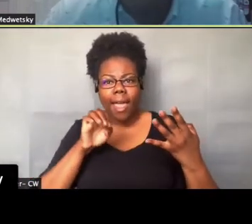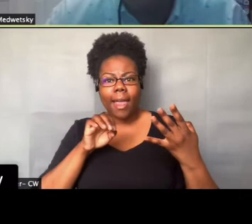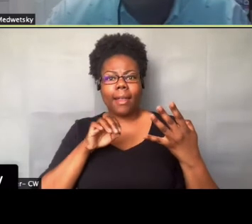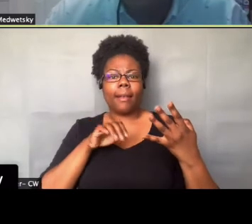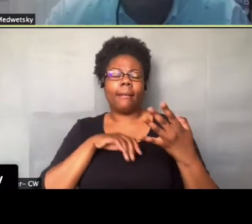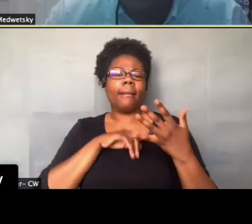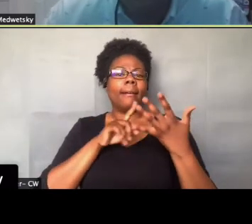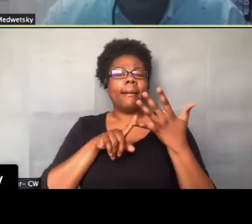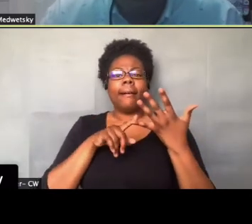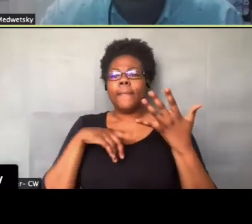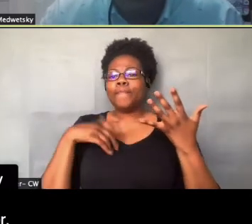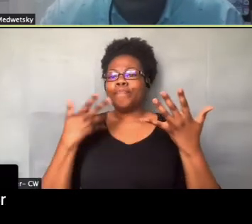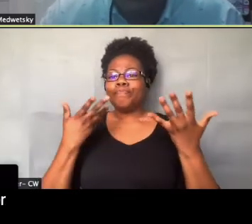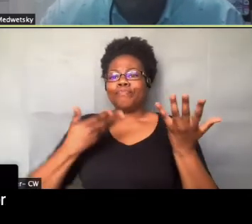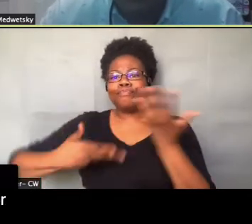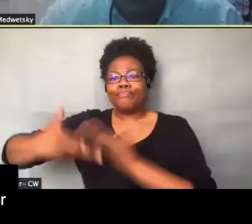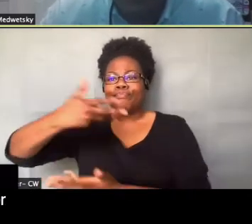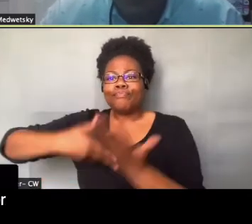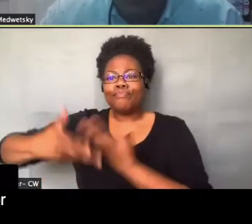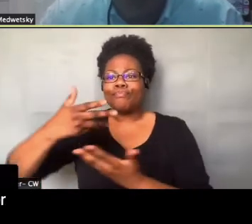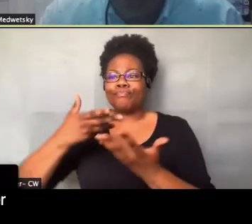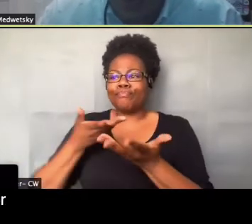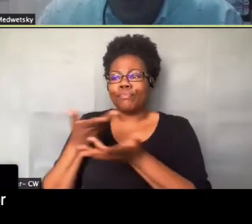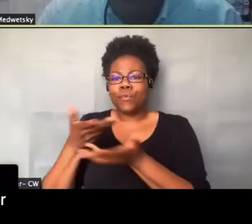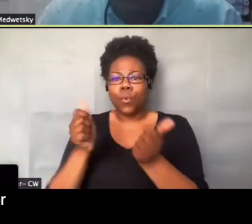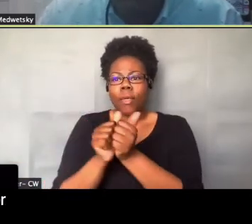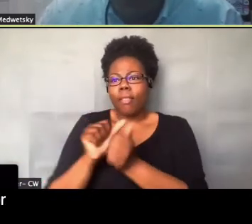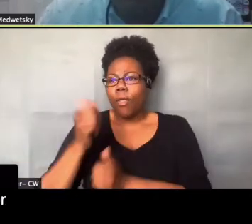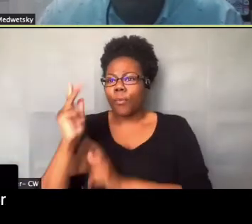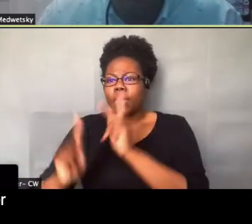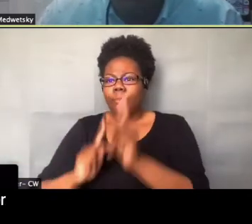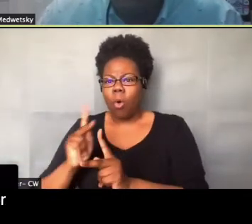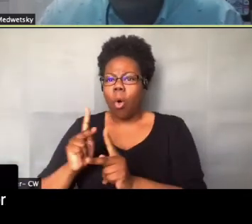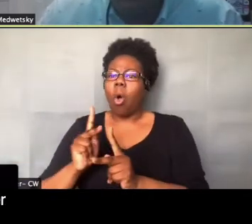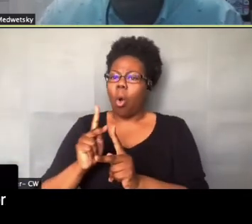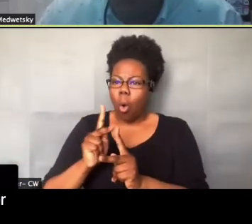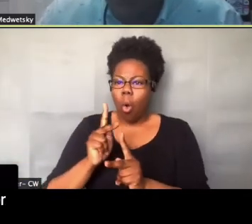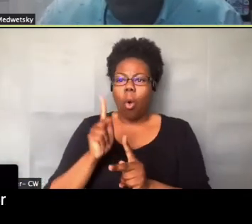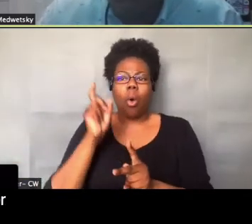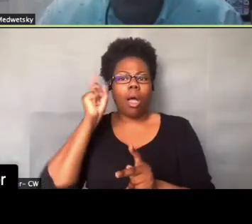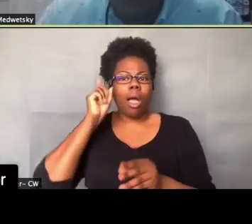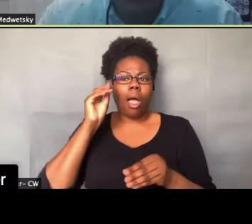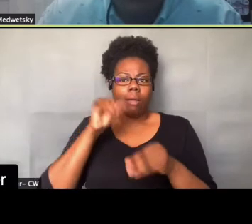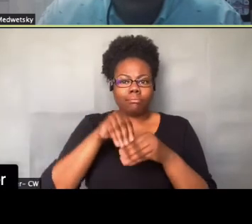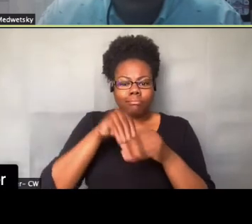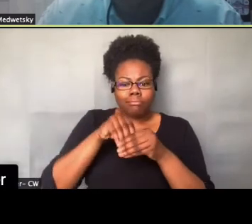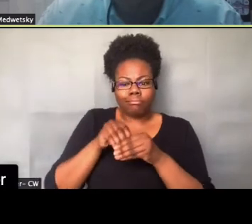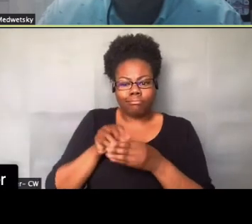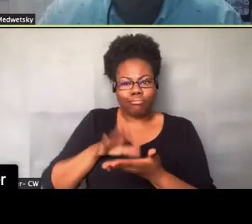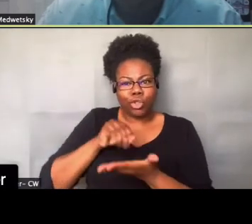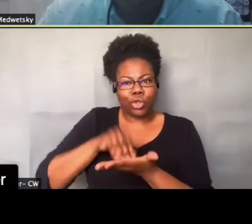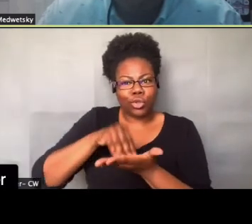social with other people and listening. And it derives scores at the body and brain